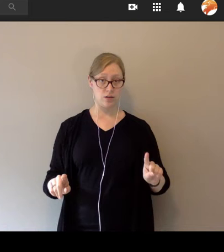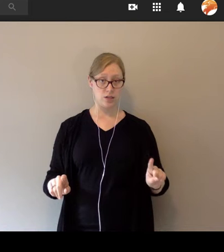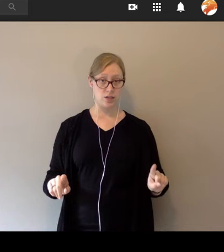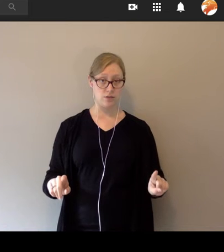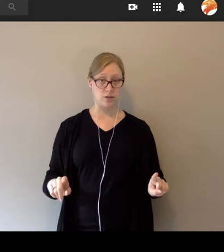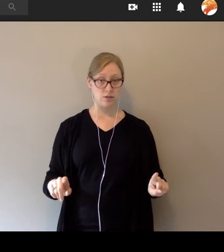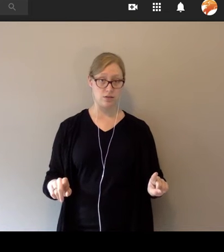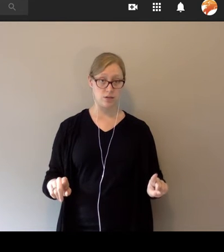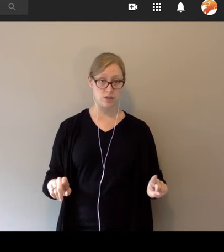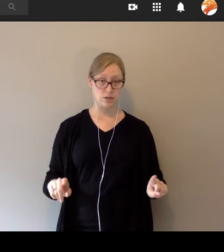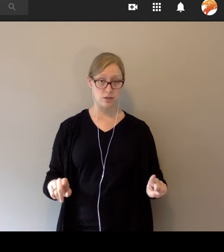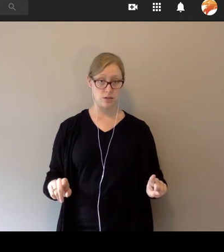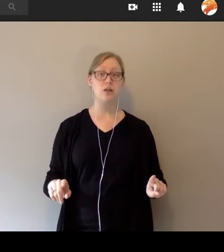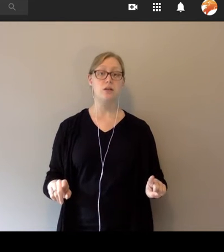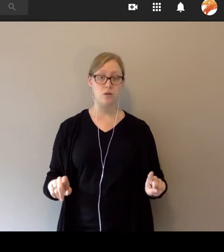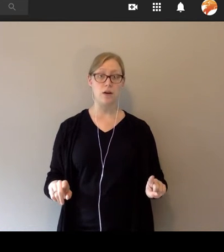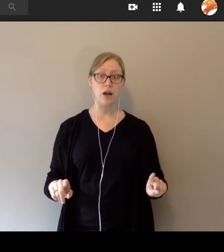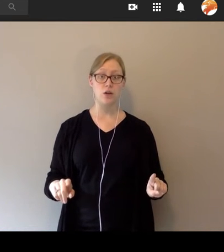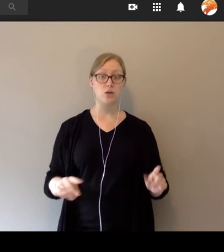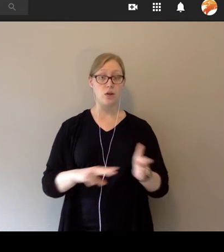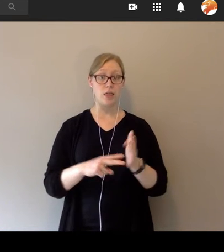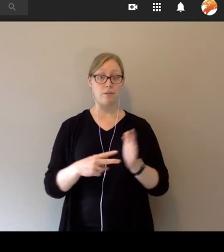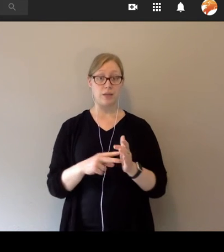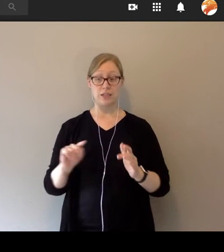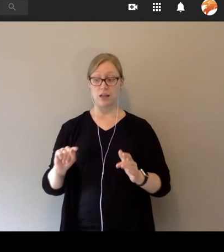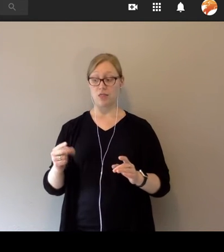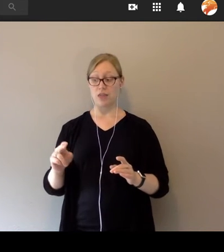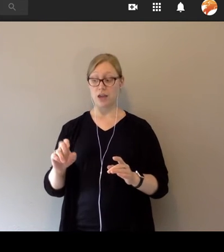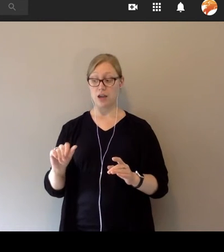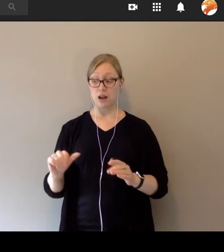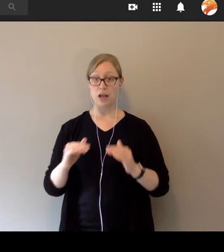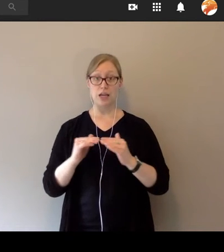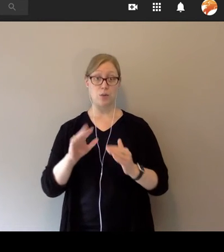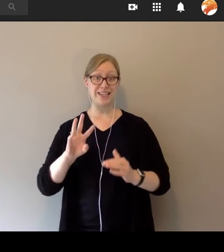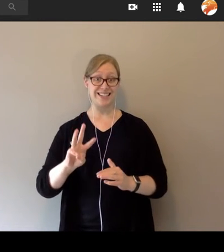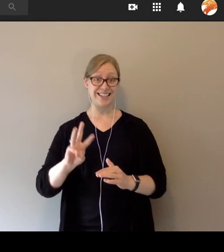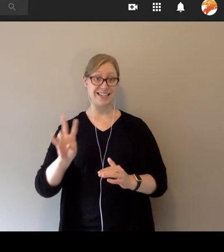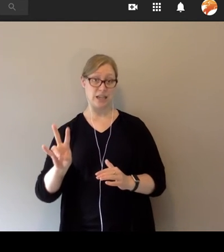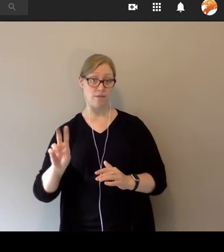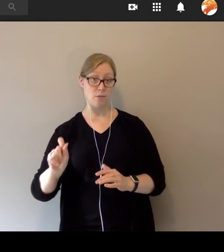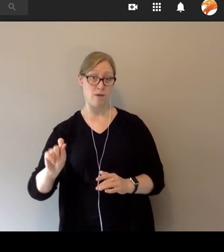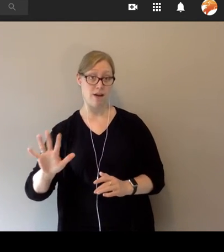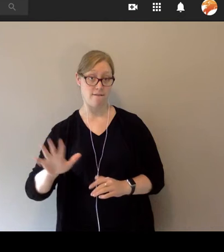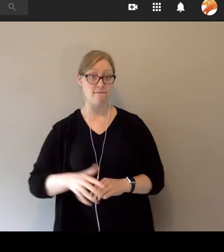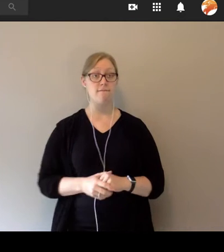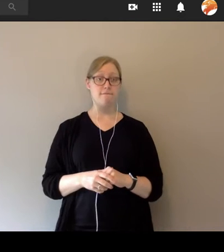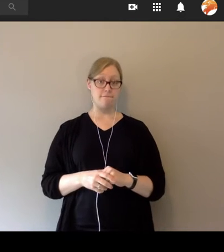2.5. So that means theta is 67.5.